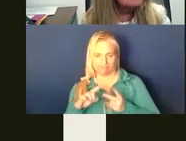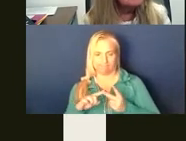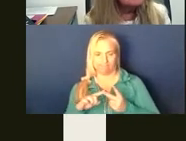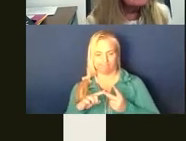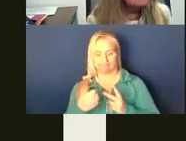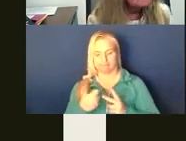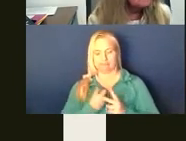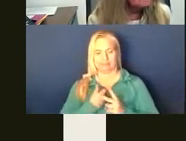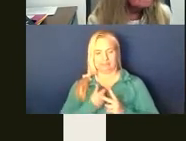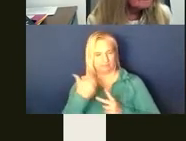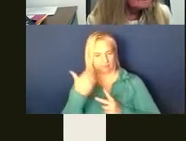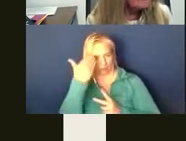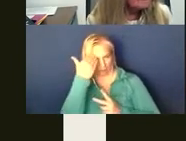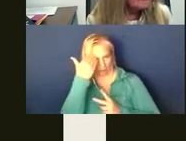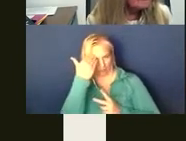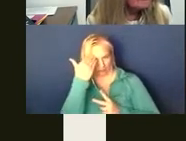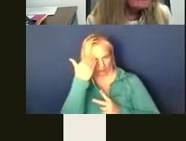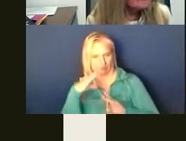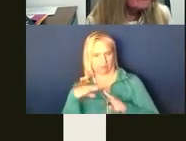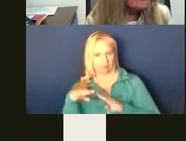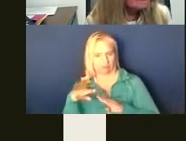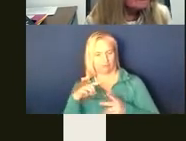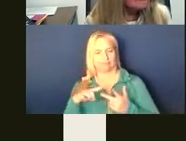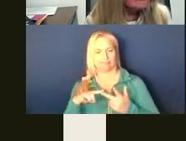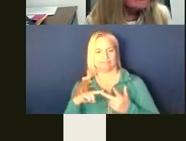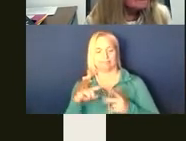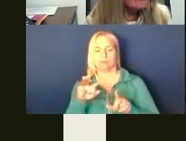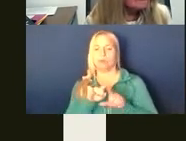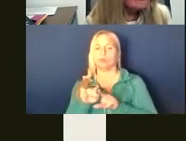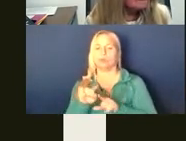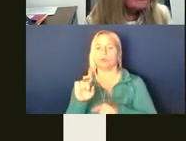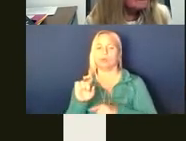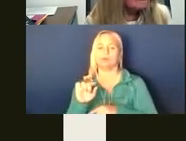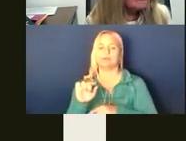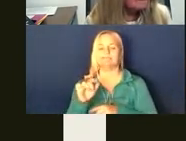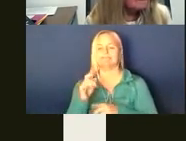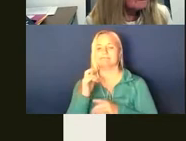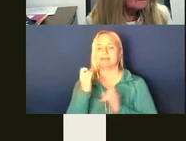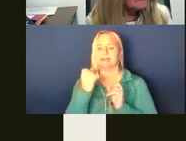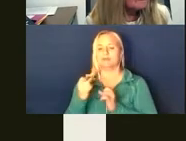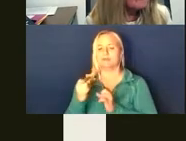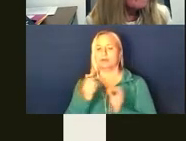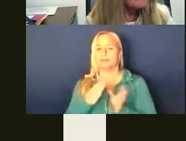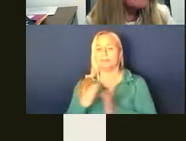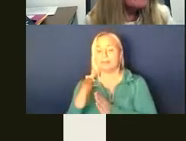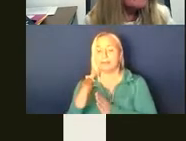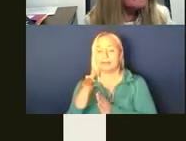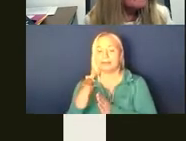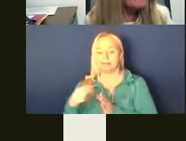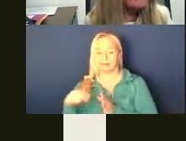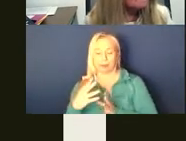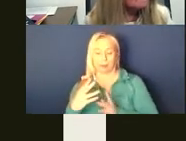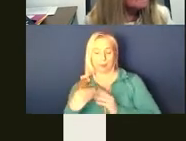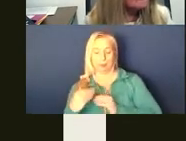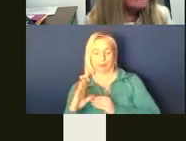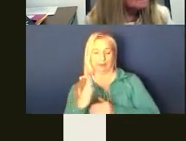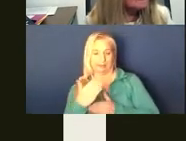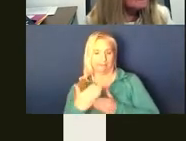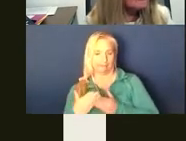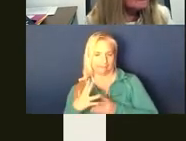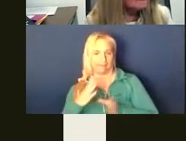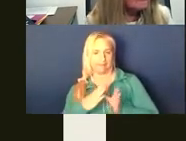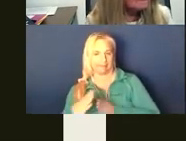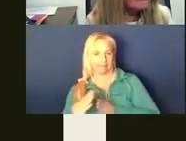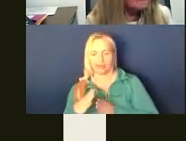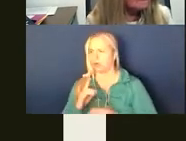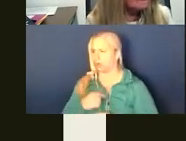then also owning these individualized plans and feeling like they are part of the plan. It's not something we're doing